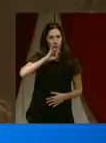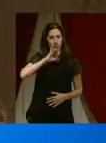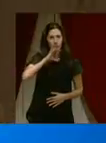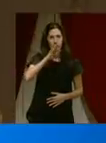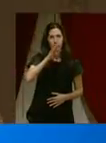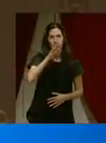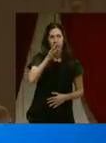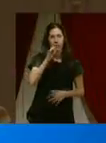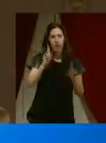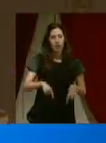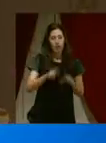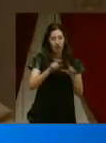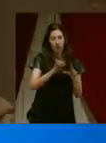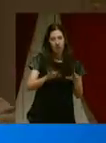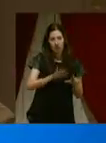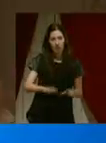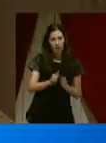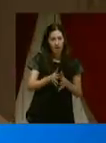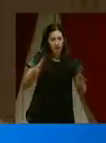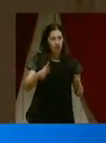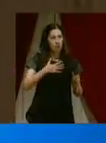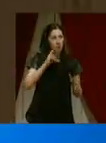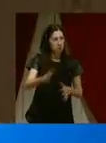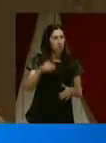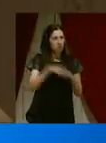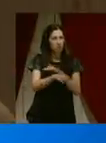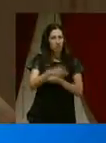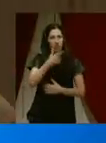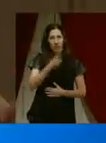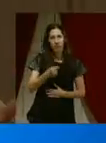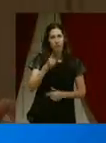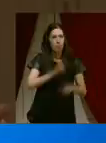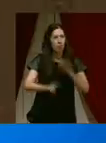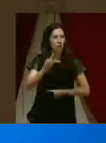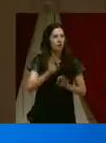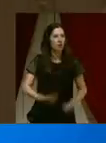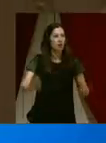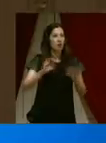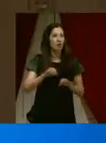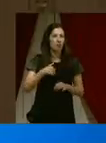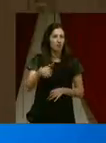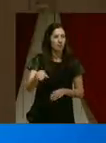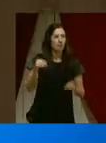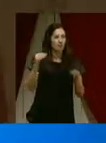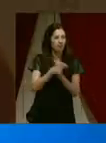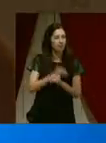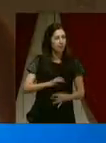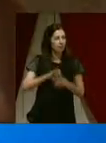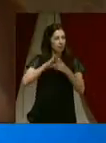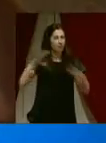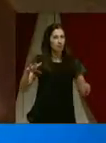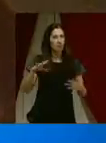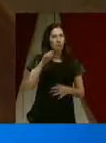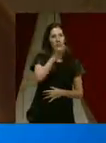gave her as present a very large screen Samsung. She's happy with it because the keys are